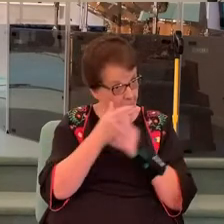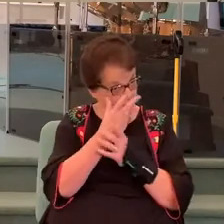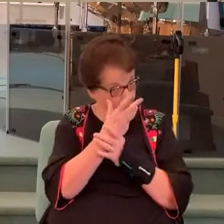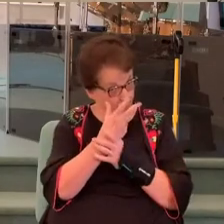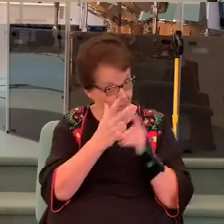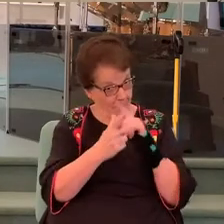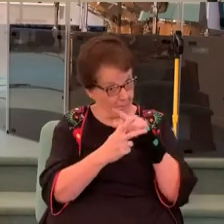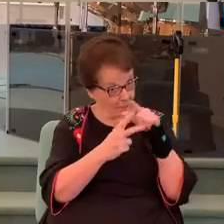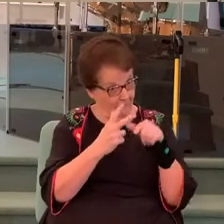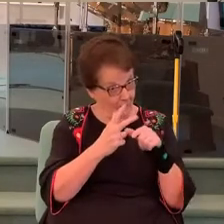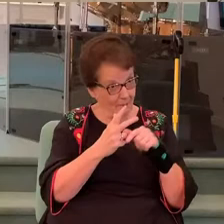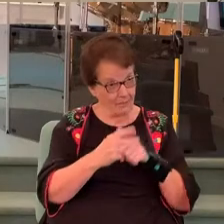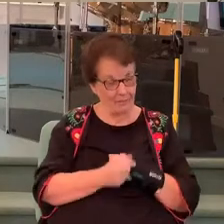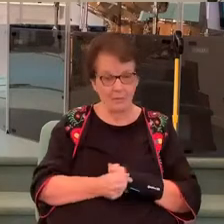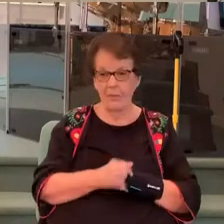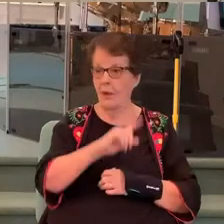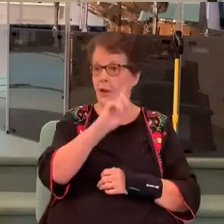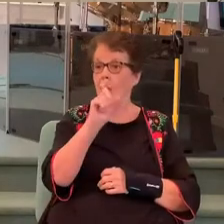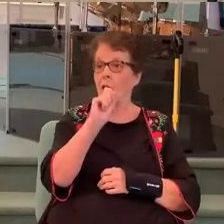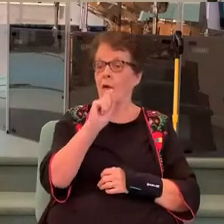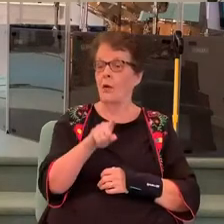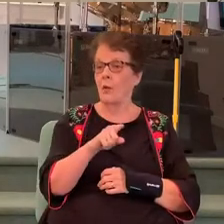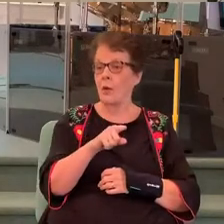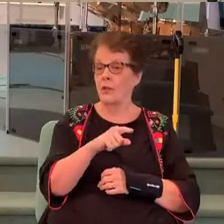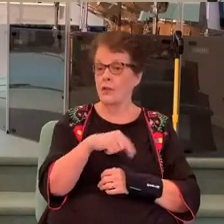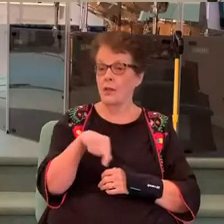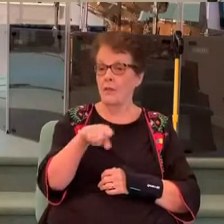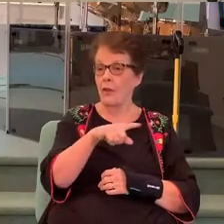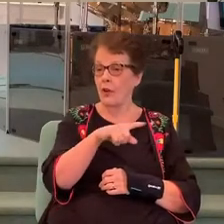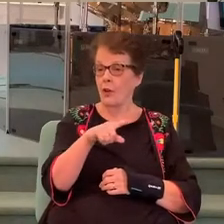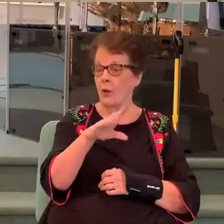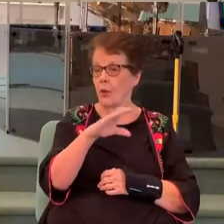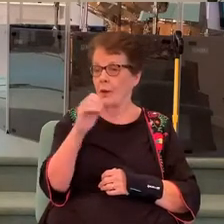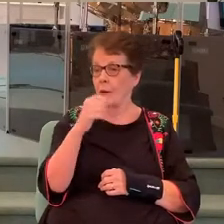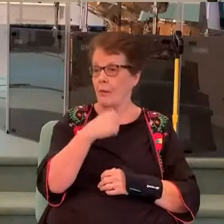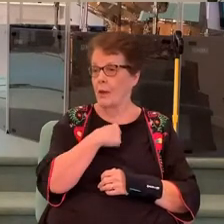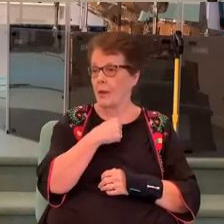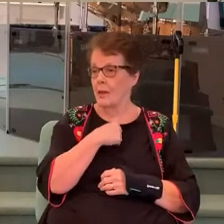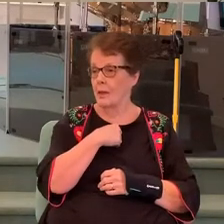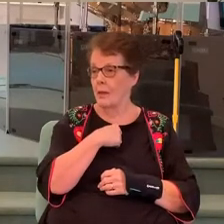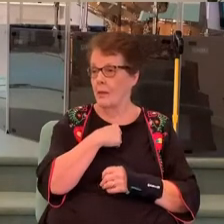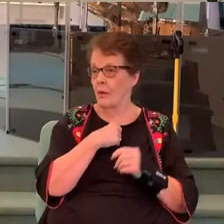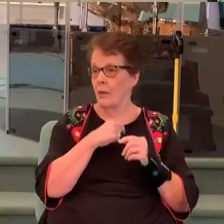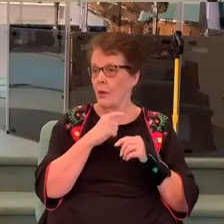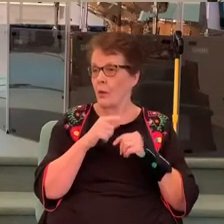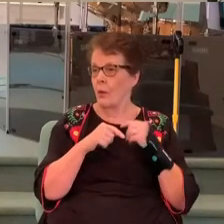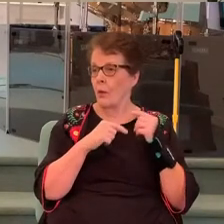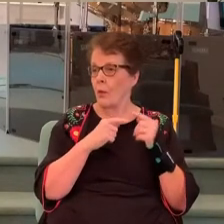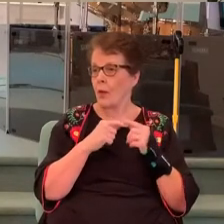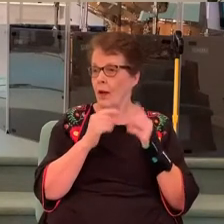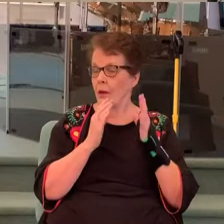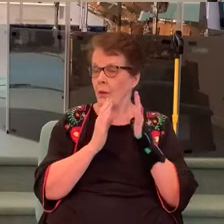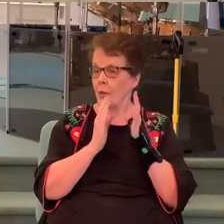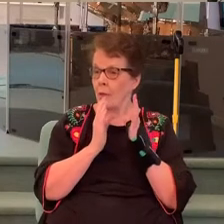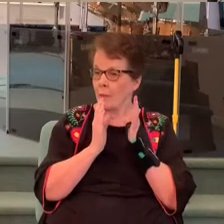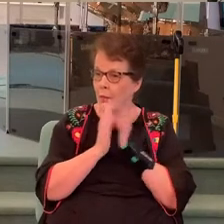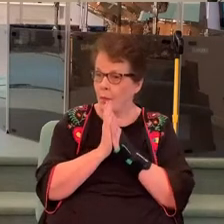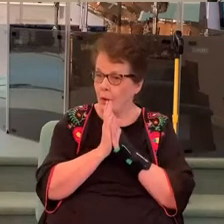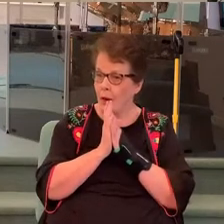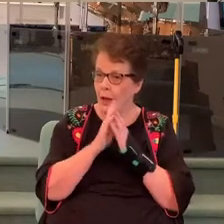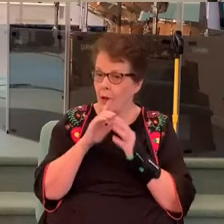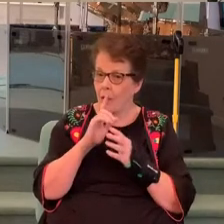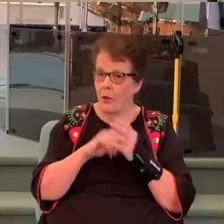My question for you, my question for myself is, when are we praying? What